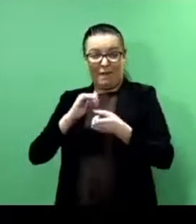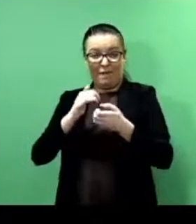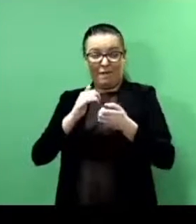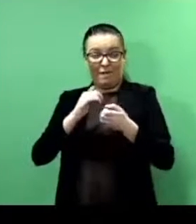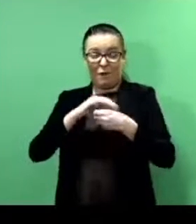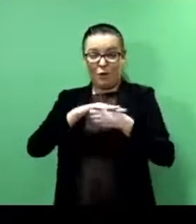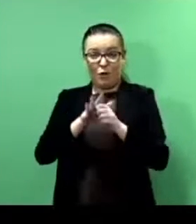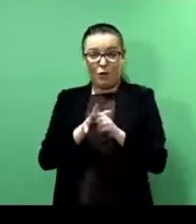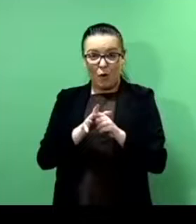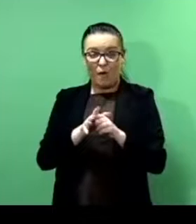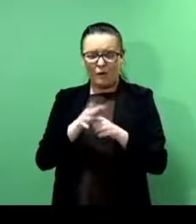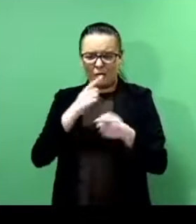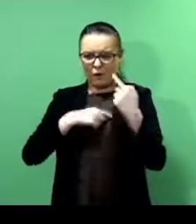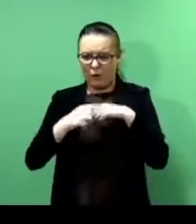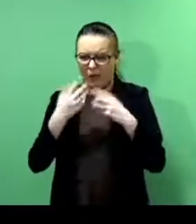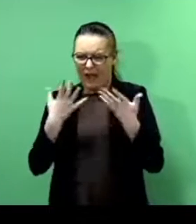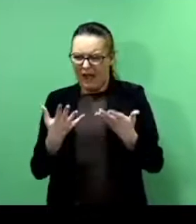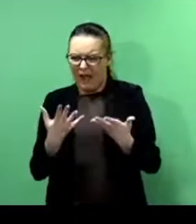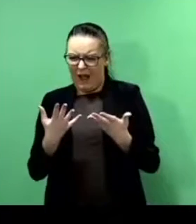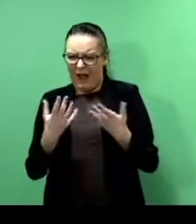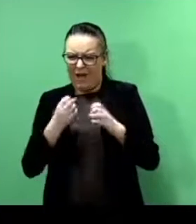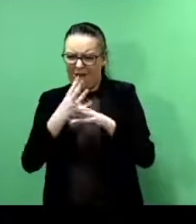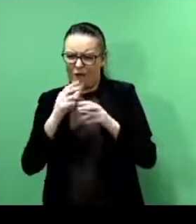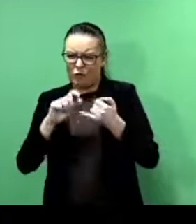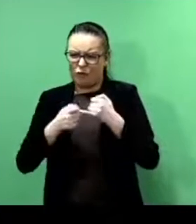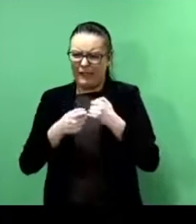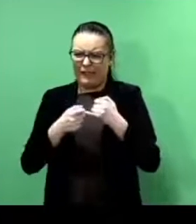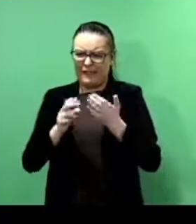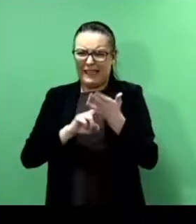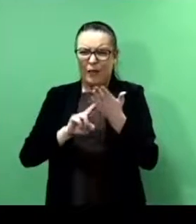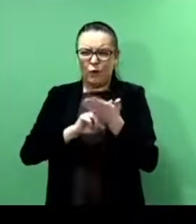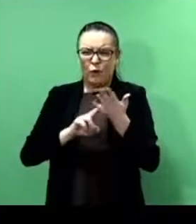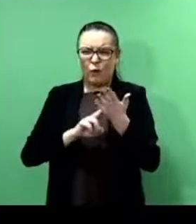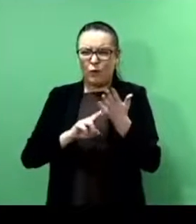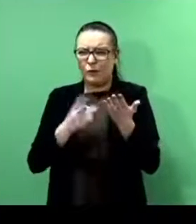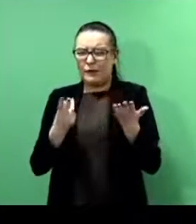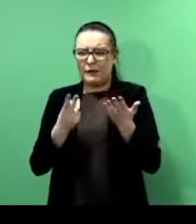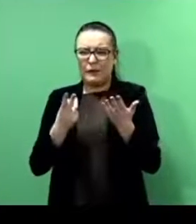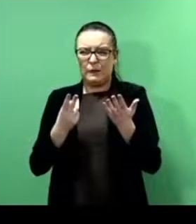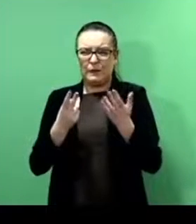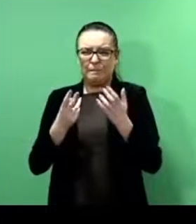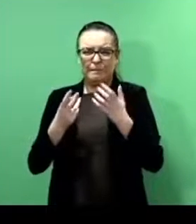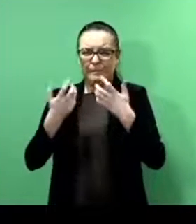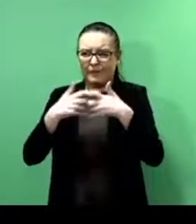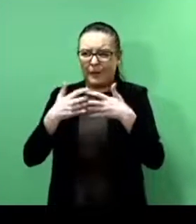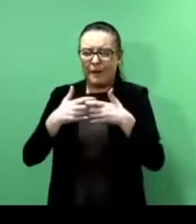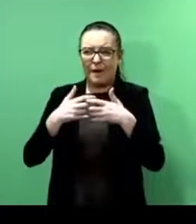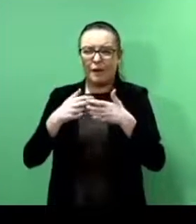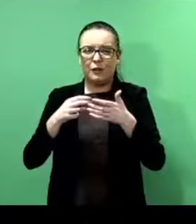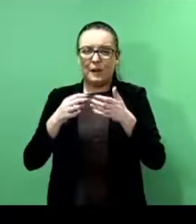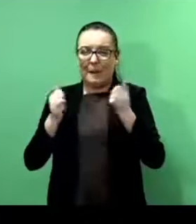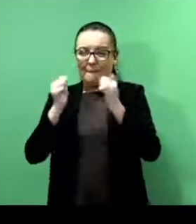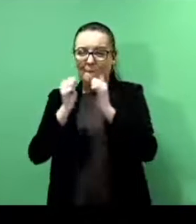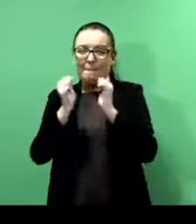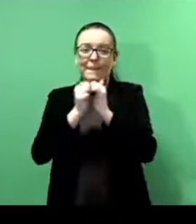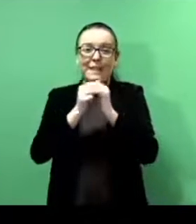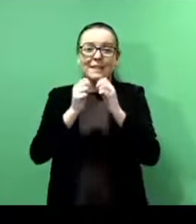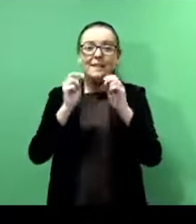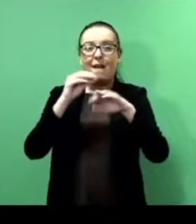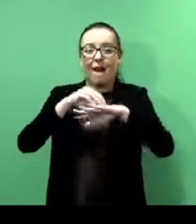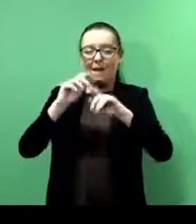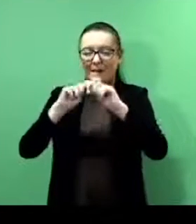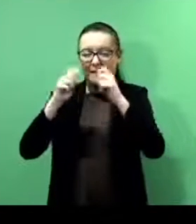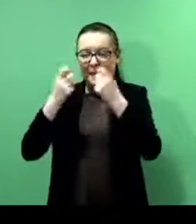maybe what multinational companies are used to doing all the time. So we were meeting on Teams, meeting on WebEx, Okay, you have to look at the difference